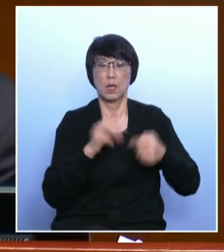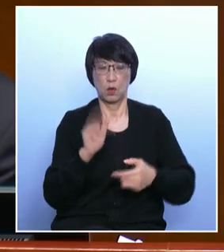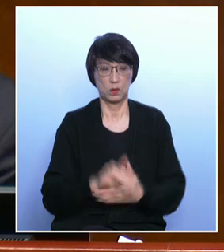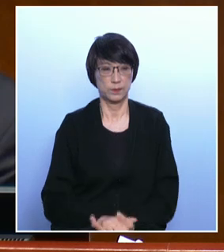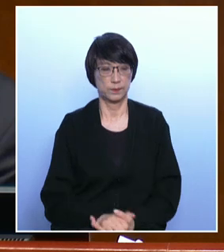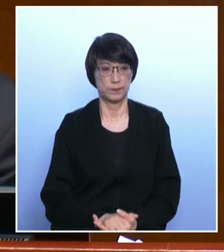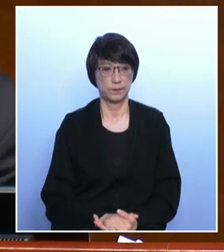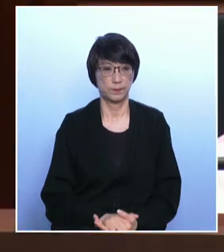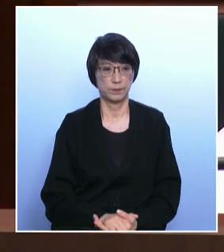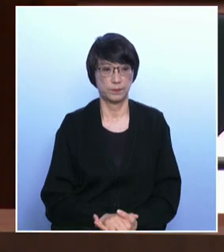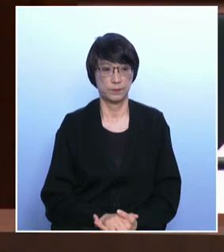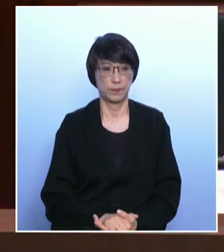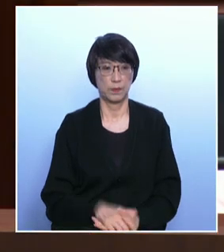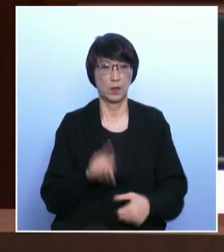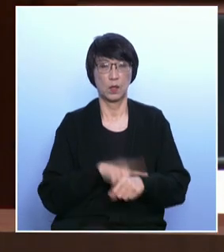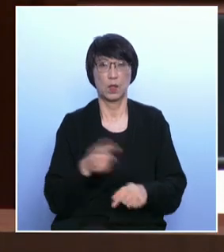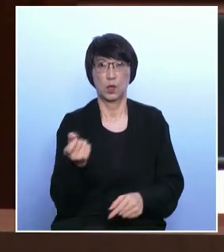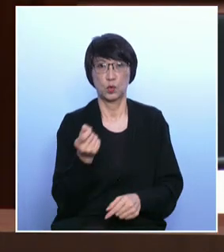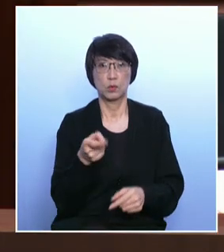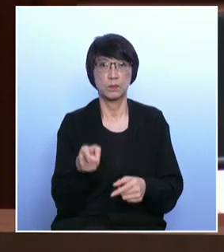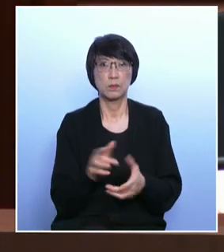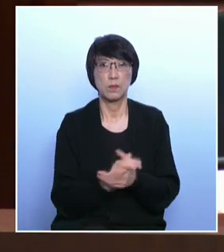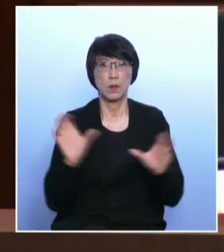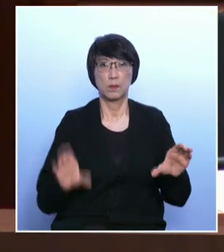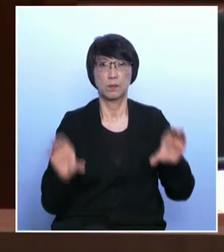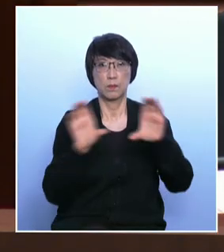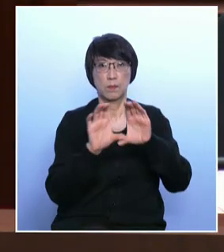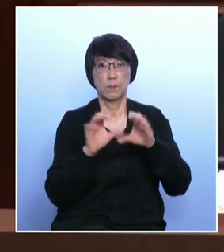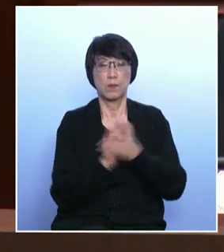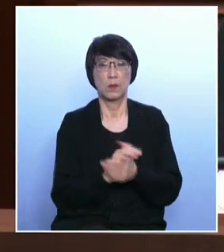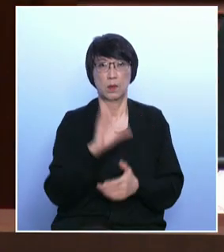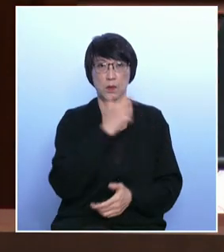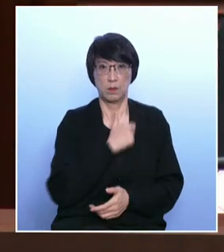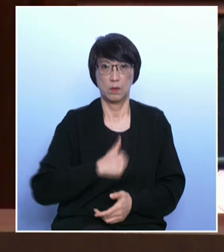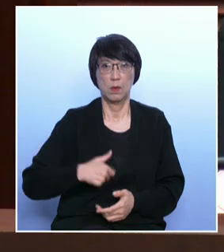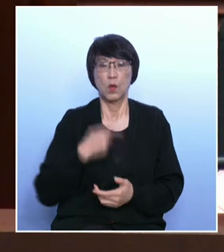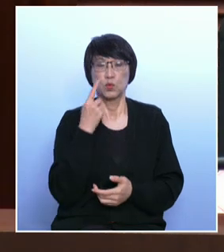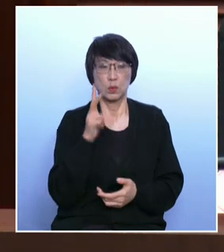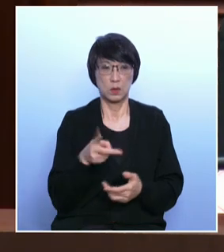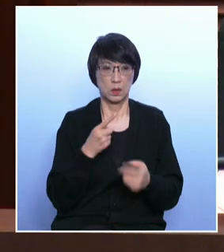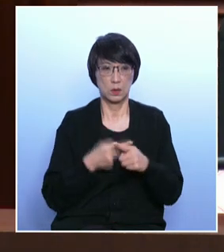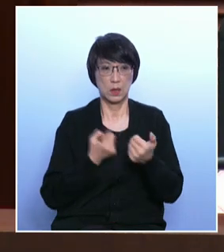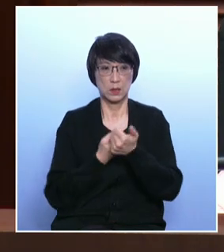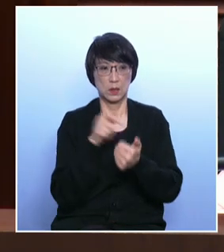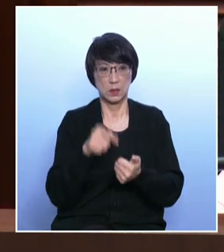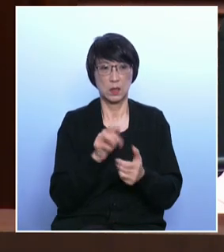can help with connecting you and the district councillors in the area.